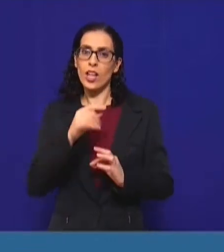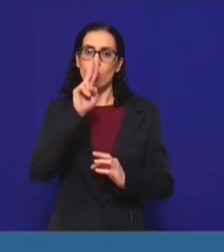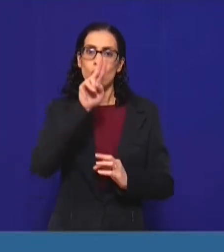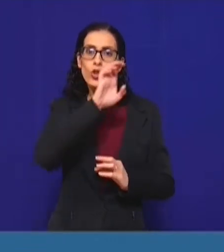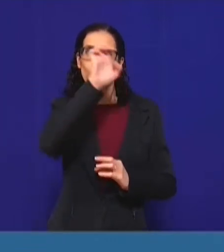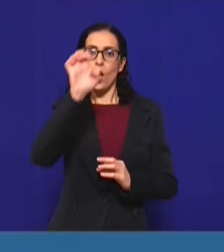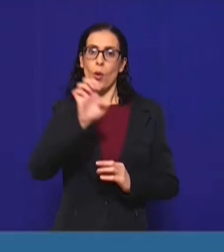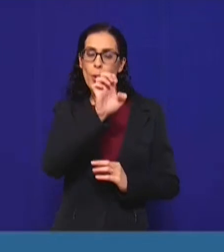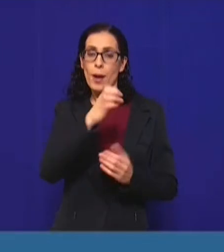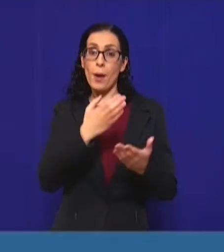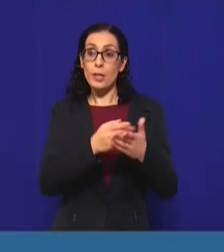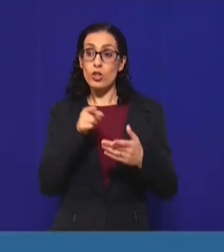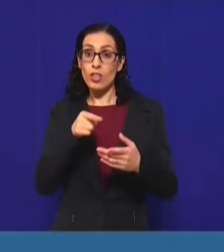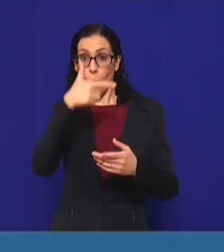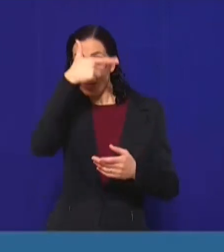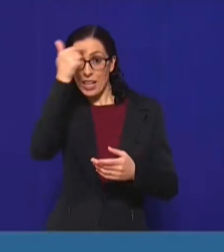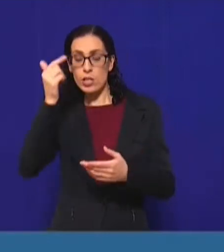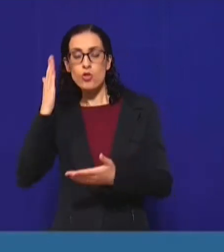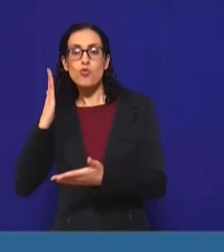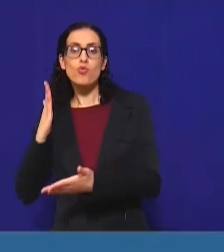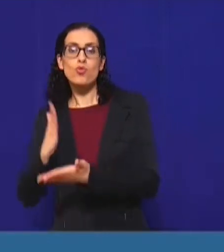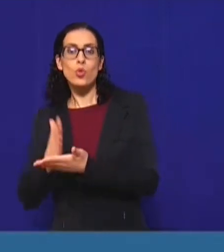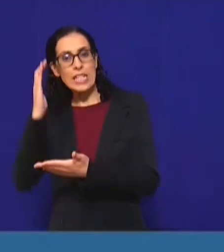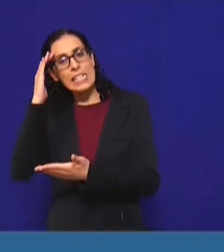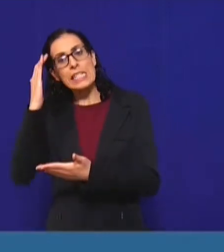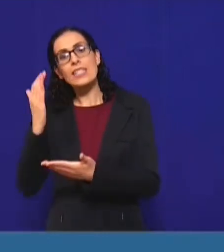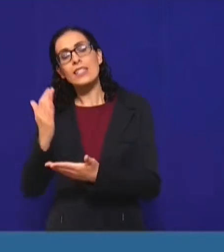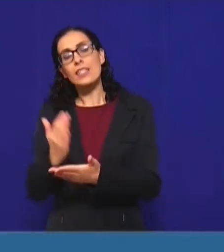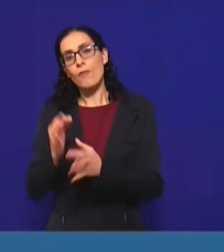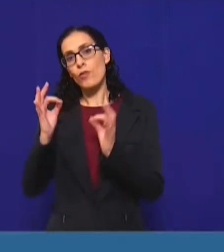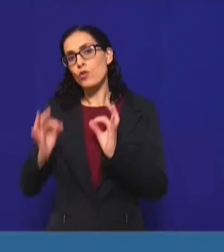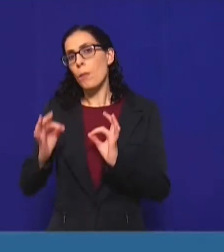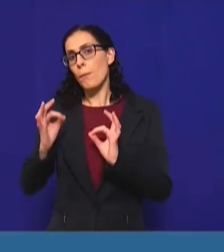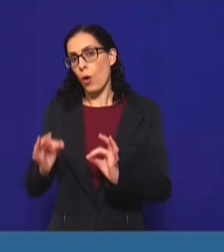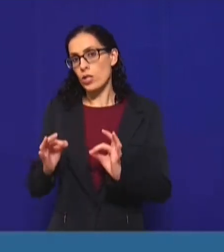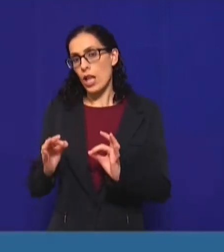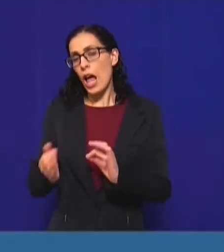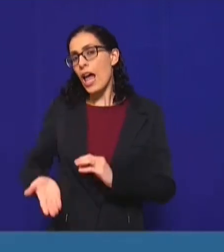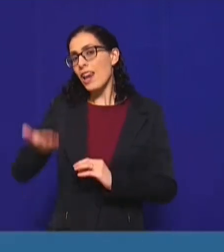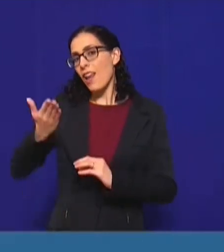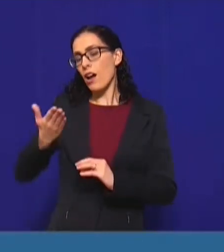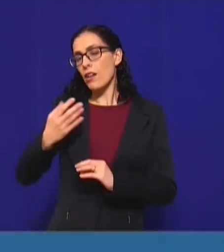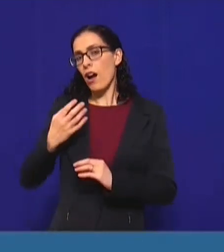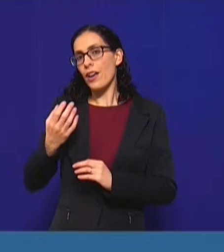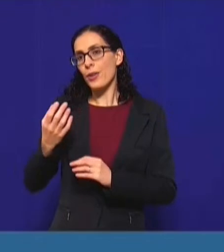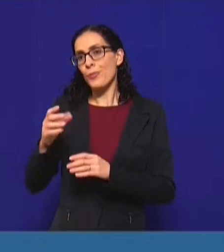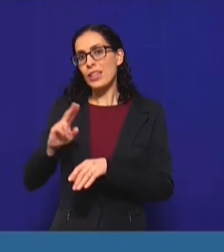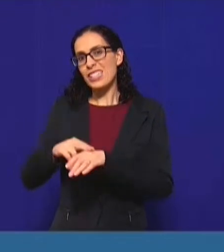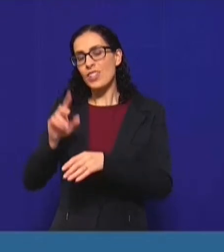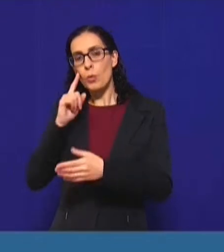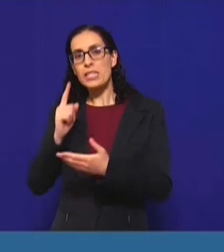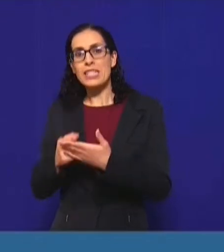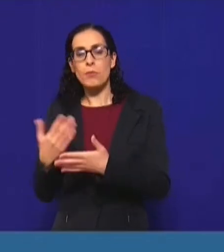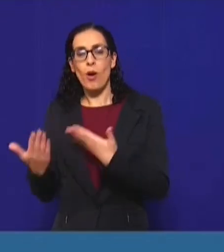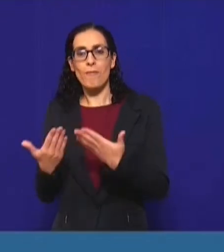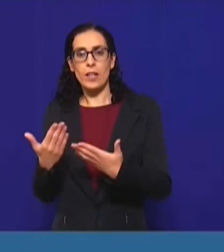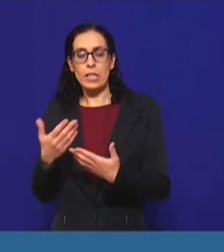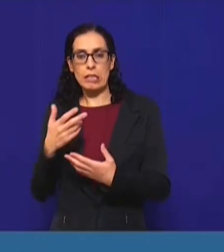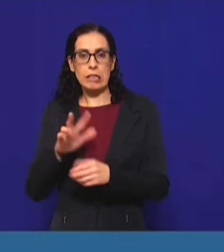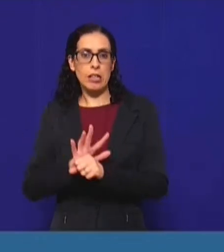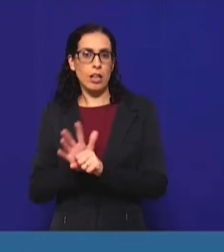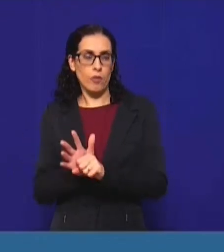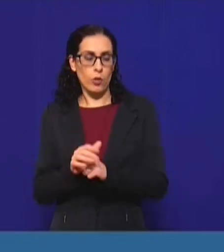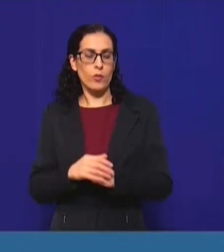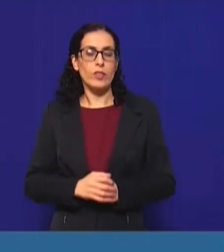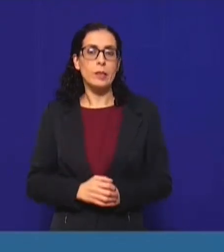aħna nassiguraw li dawn it-testijiet qegħdin ikunu testijiet u kits li jkollhom l-aħjar sensitivity u specificity. U dawn ukoll